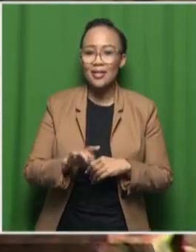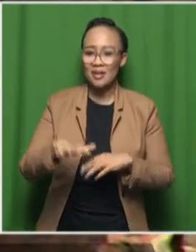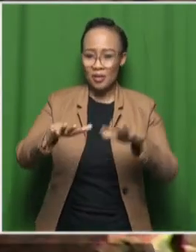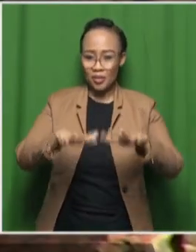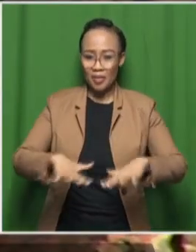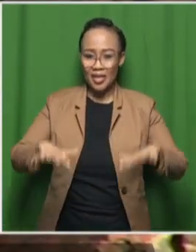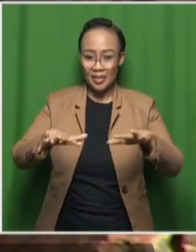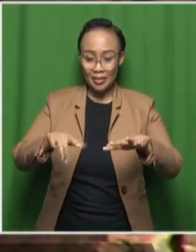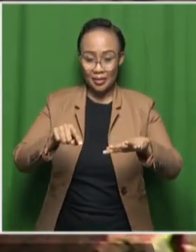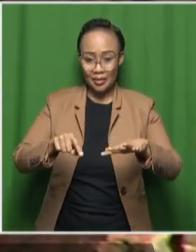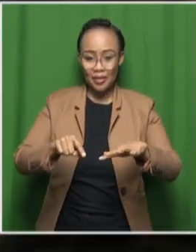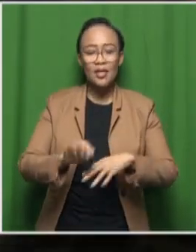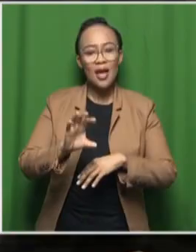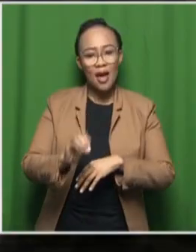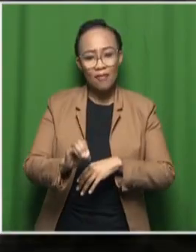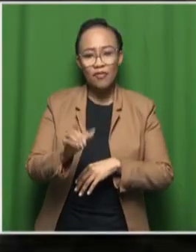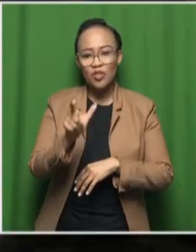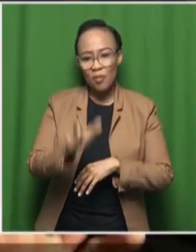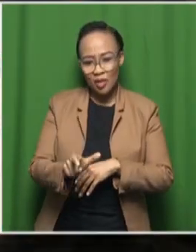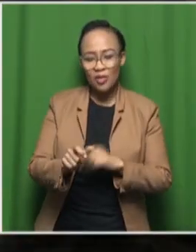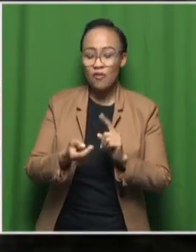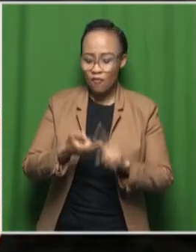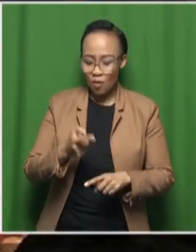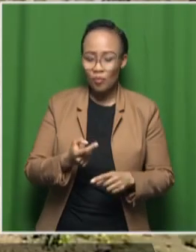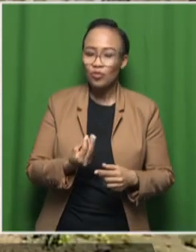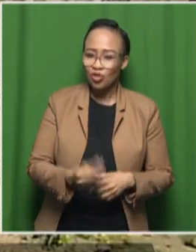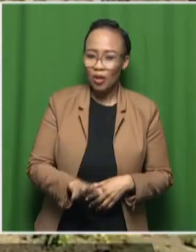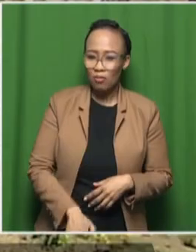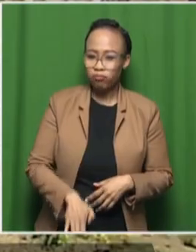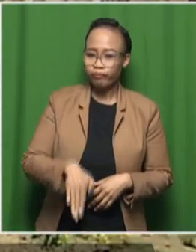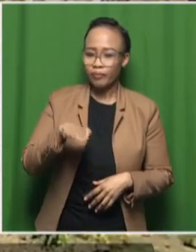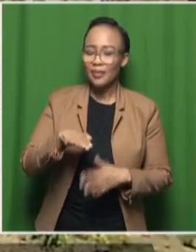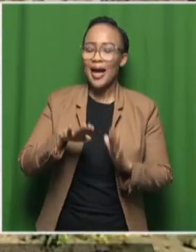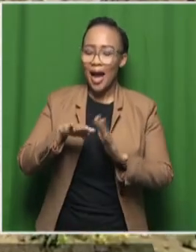every person in the region knows about, from small child to elderly person.